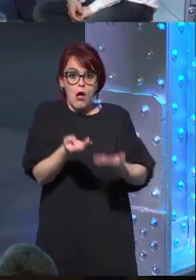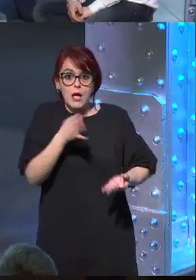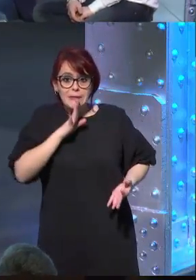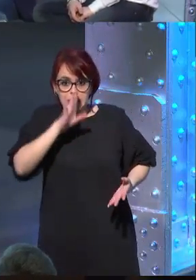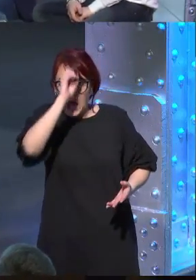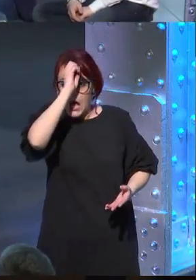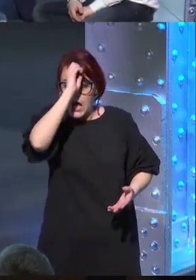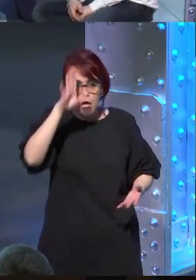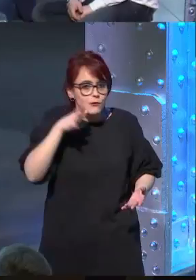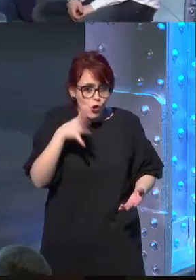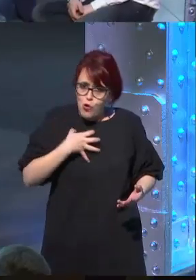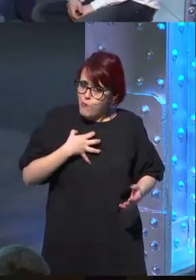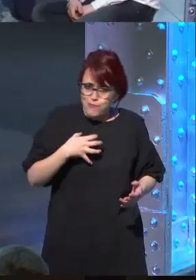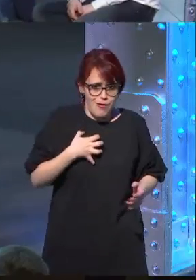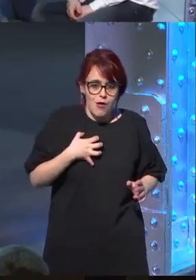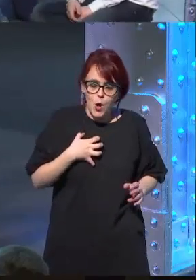And if I